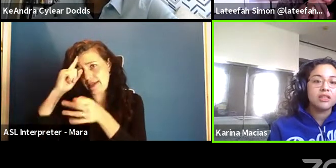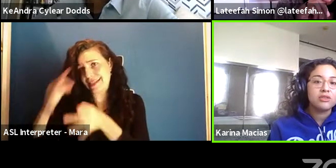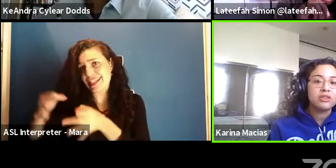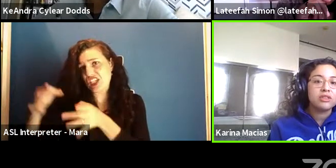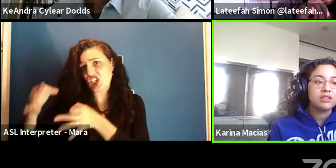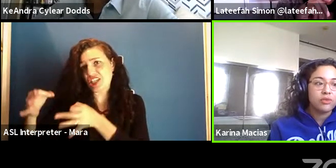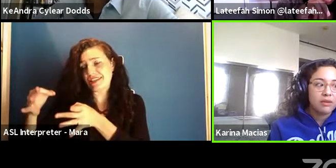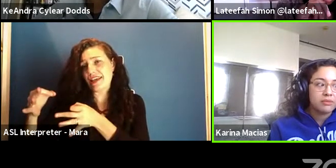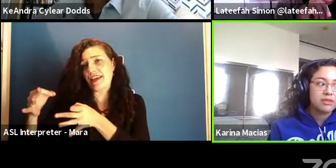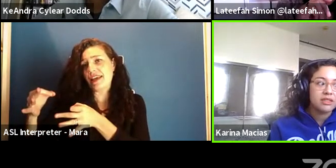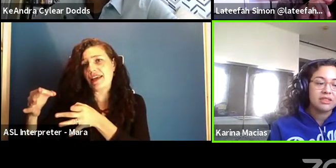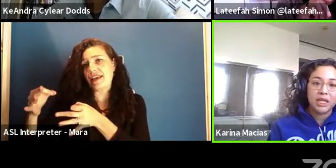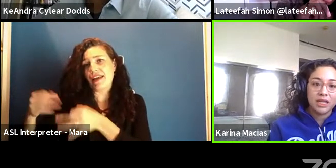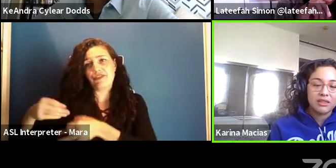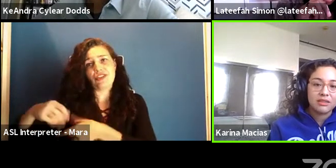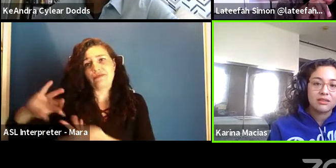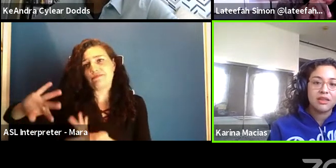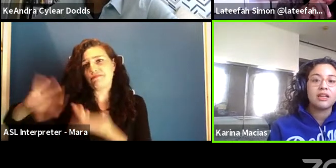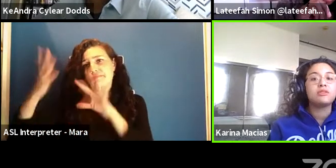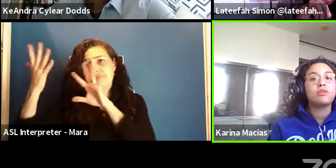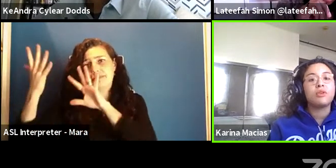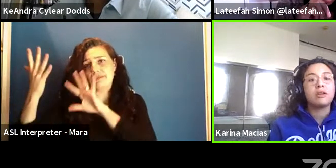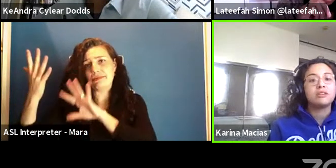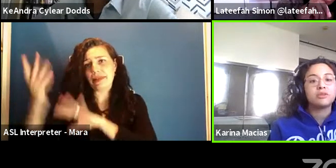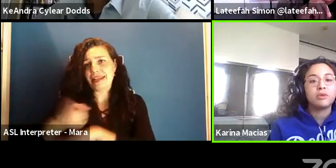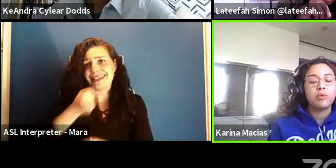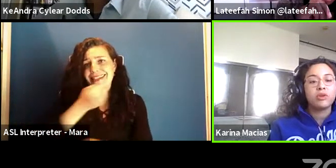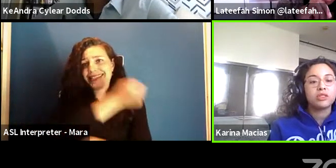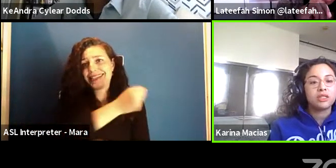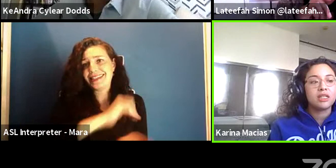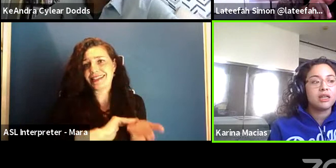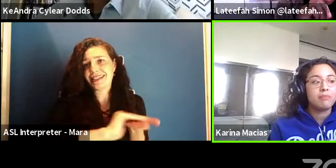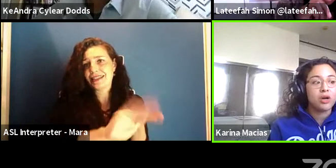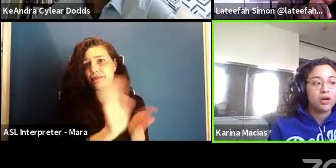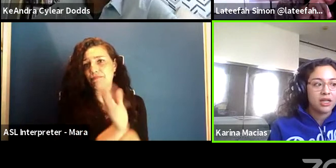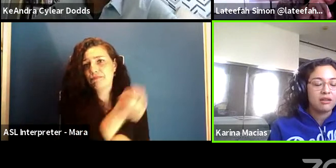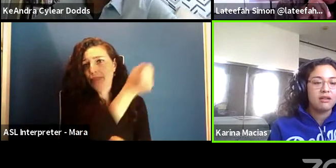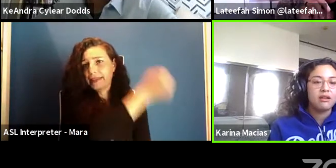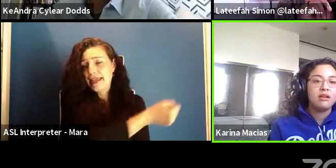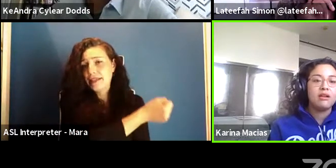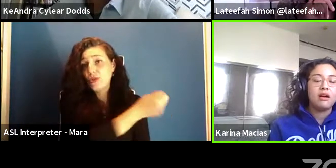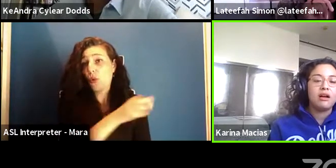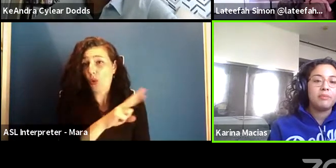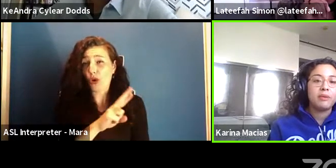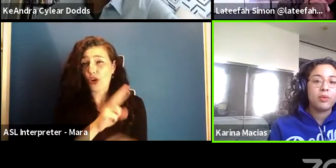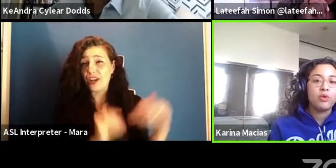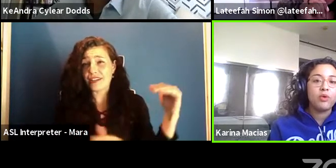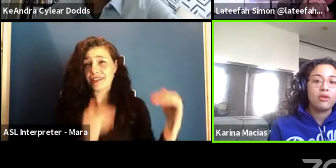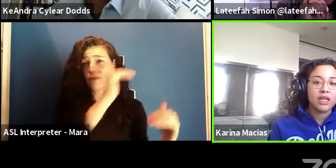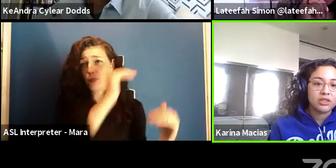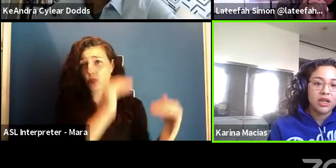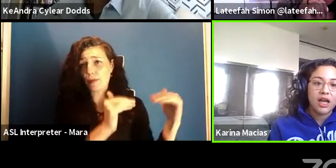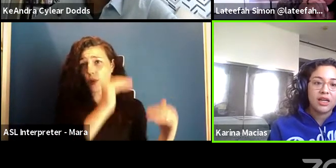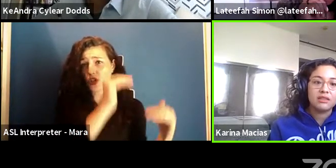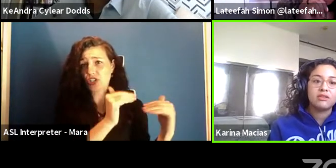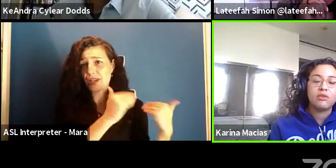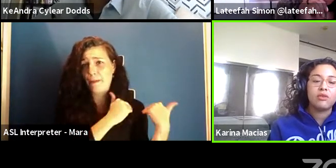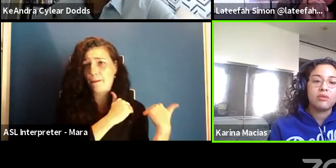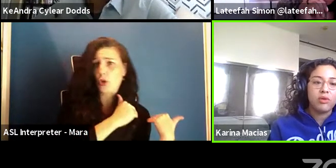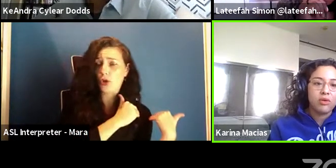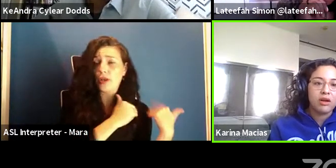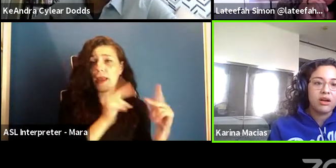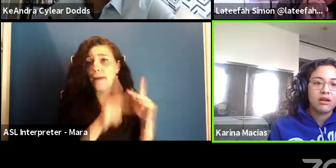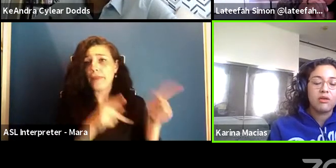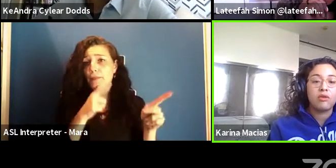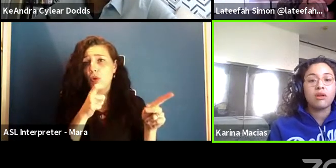and continue to disrupt, displace, and or disproportionately burden people who are racialized